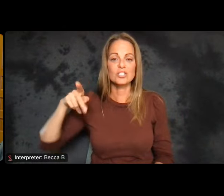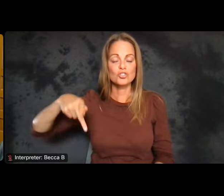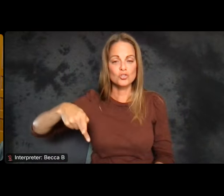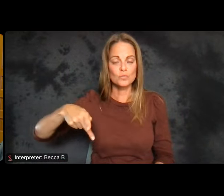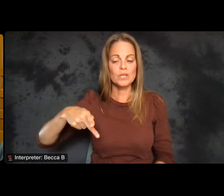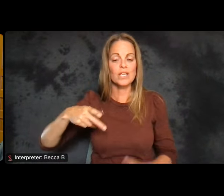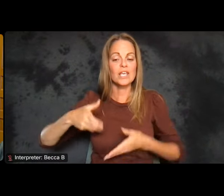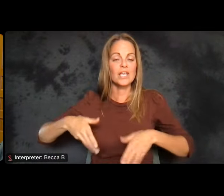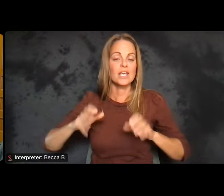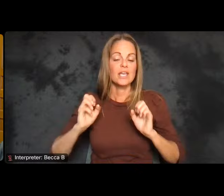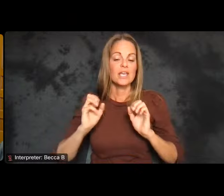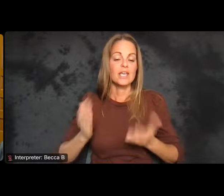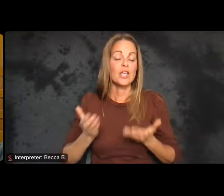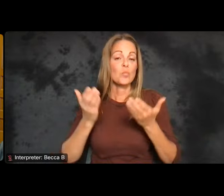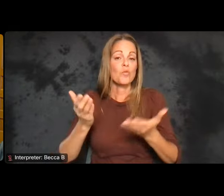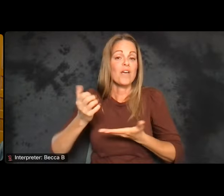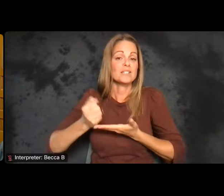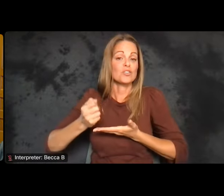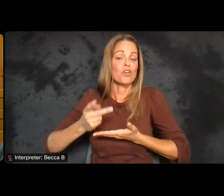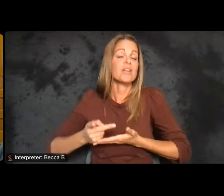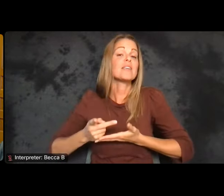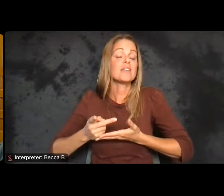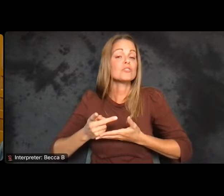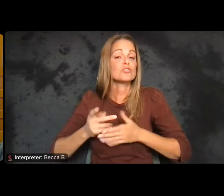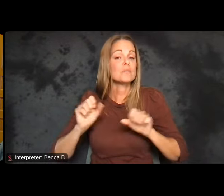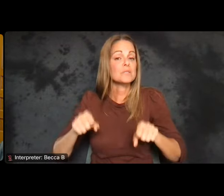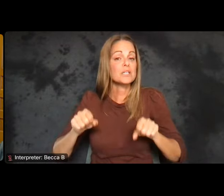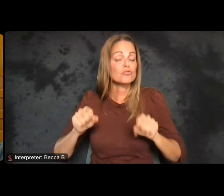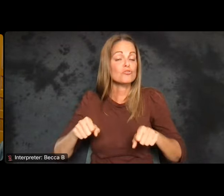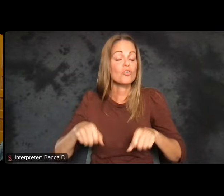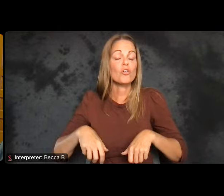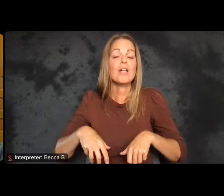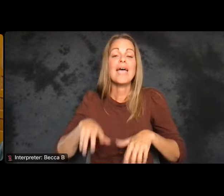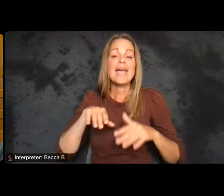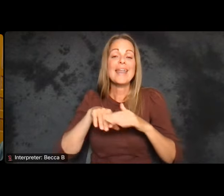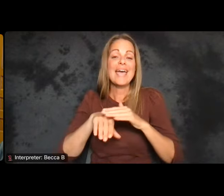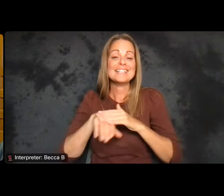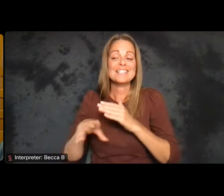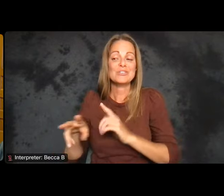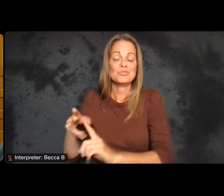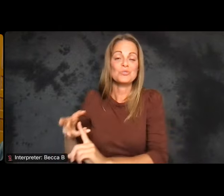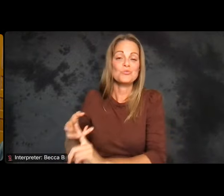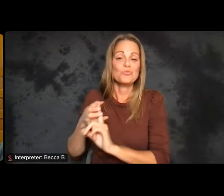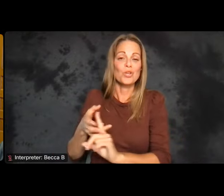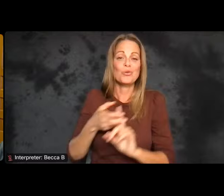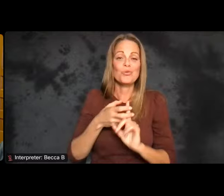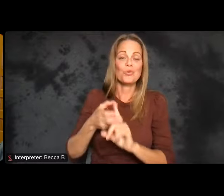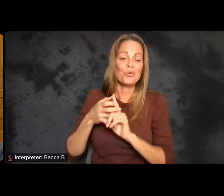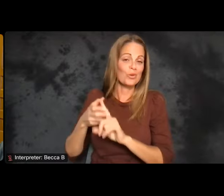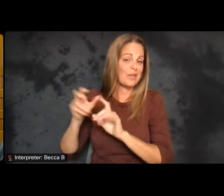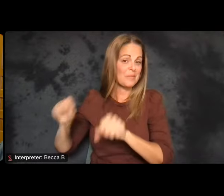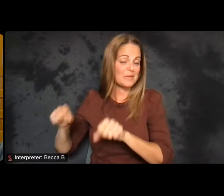accreditation potential for trooper trainees and access to a recruiting audience. For KSU Salina, the